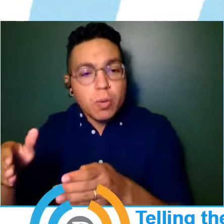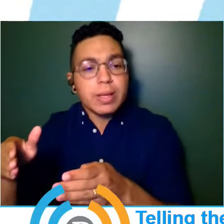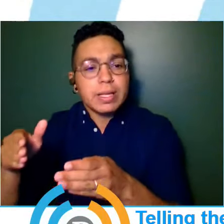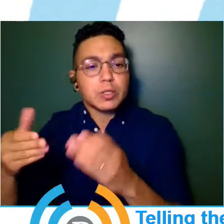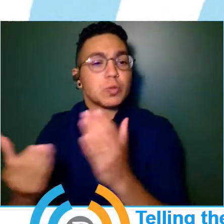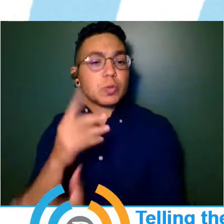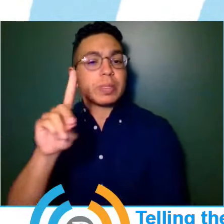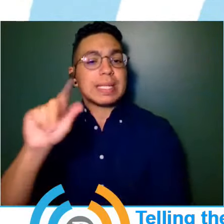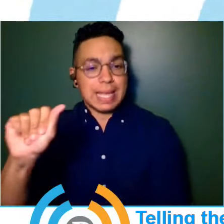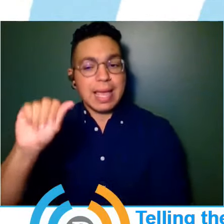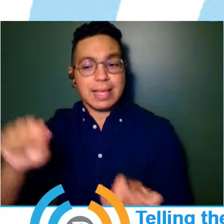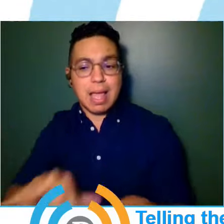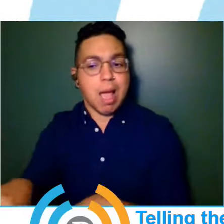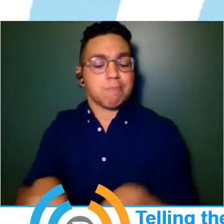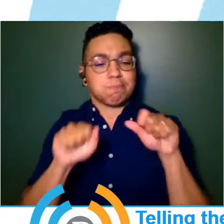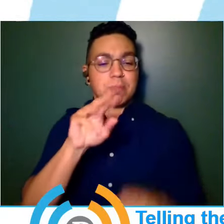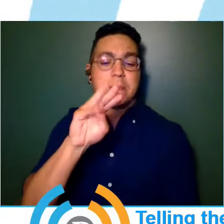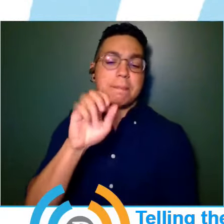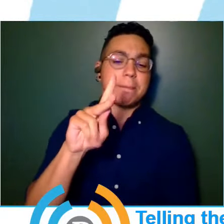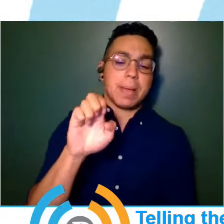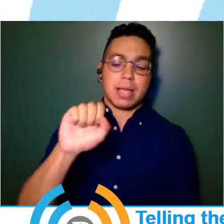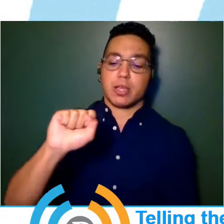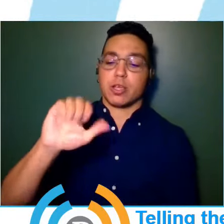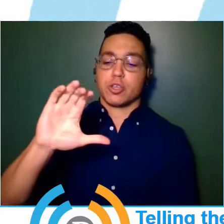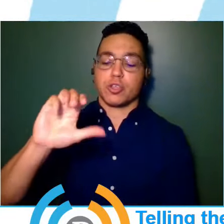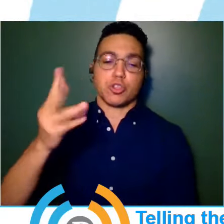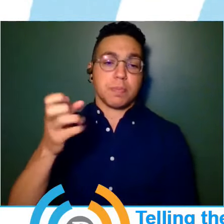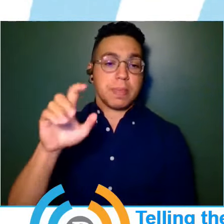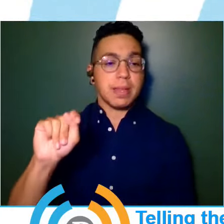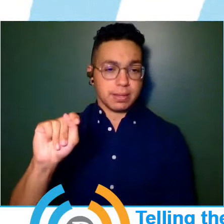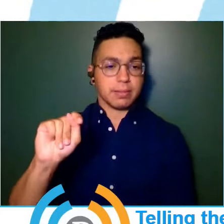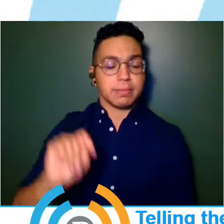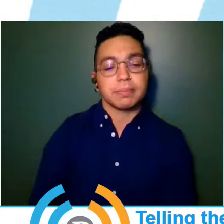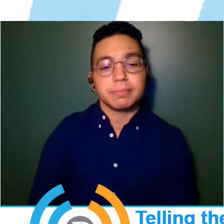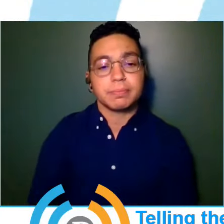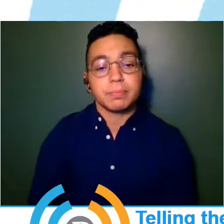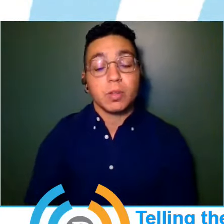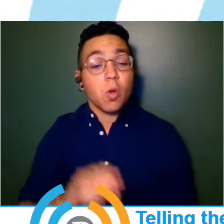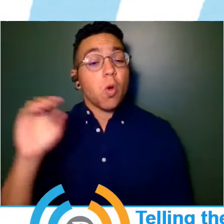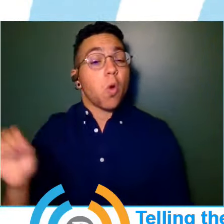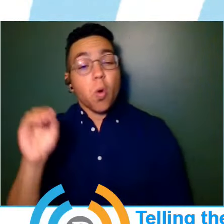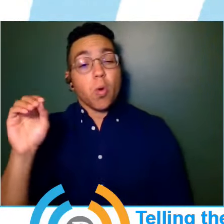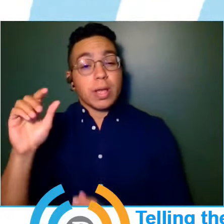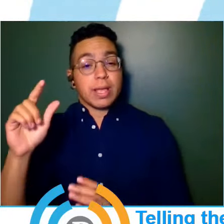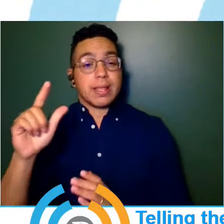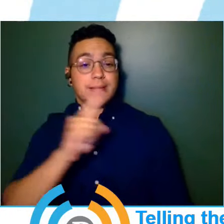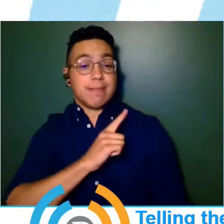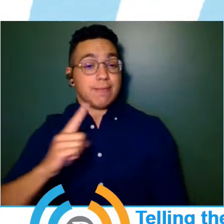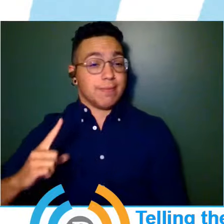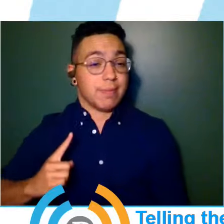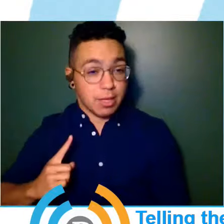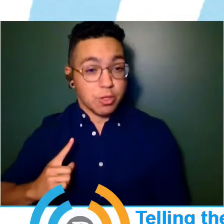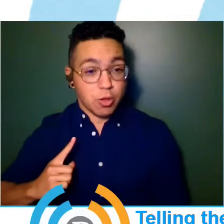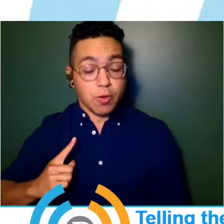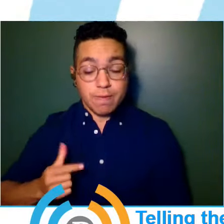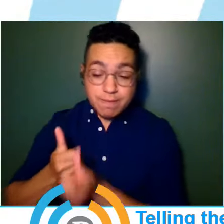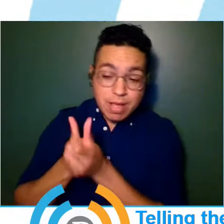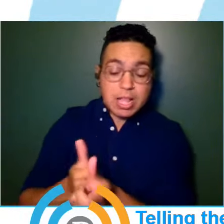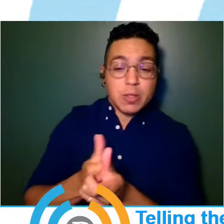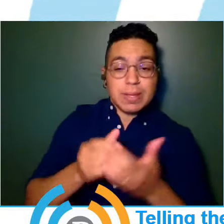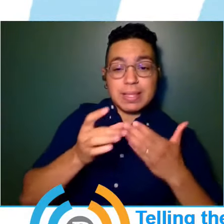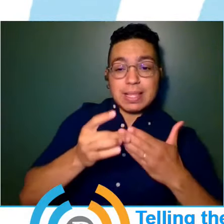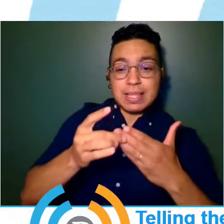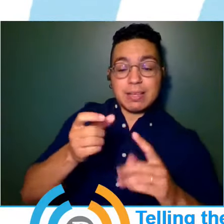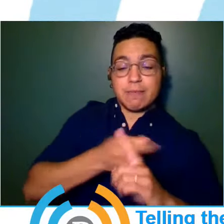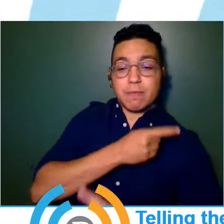could take over this month. The Oregon legislature, following the lead of the People of Color Caucus, passed a slate